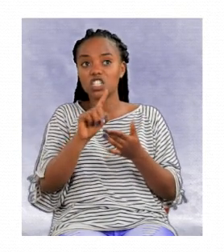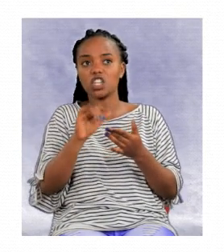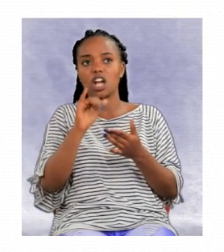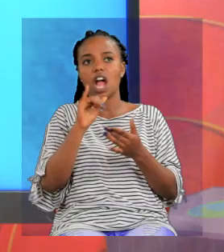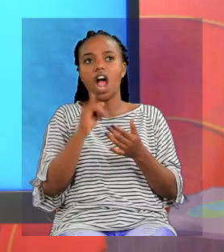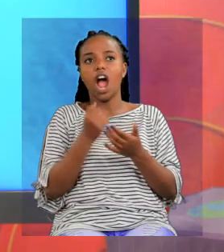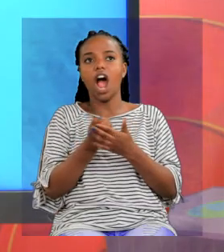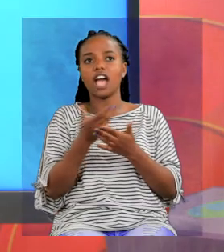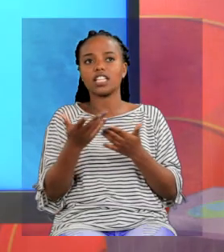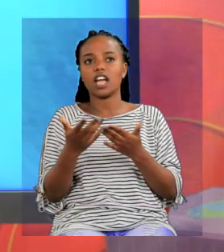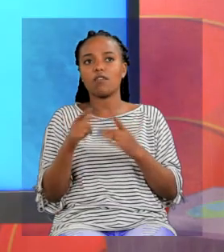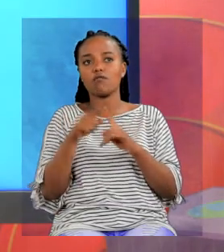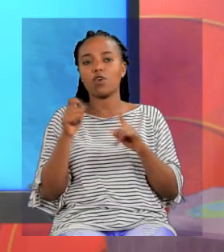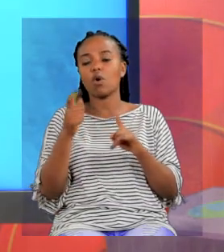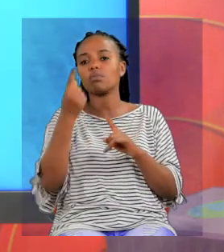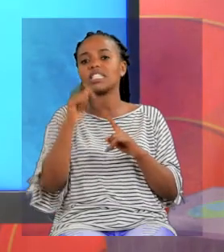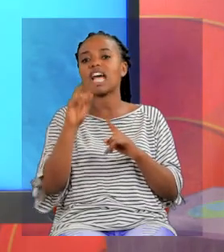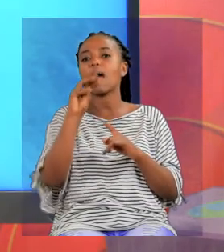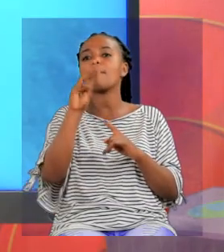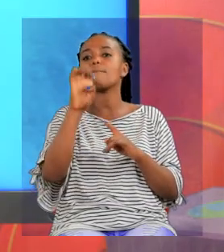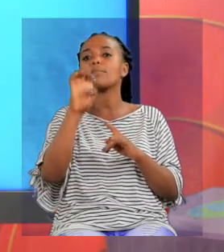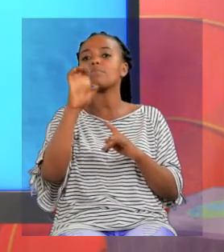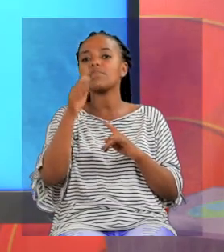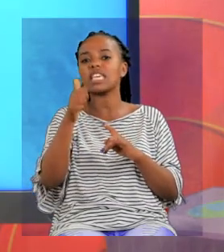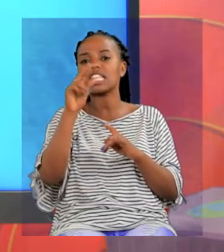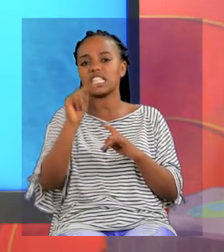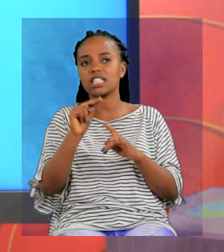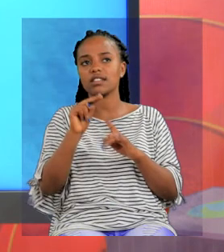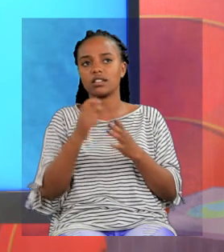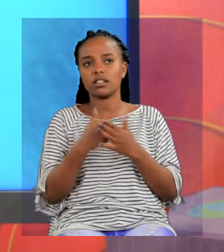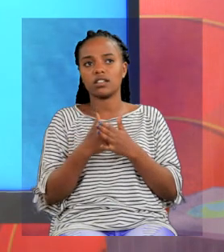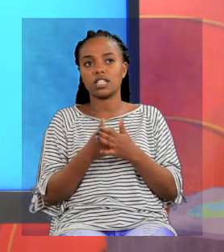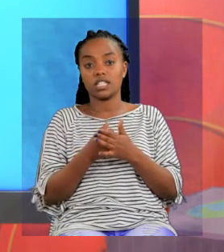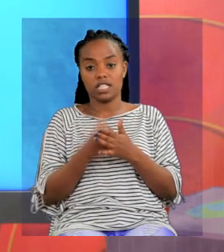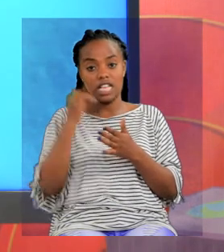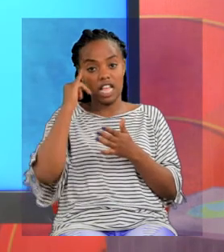mean. Therefore, here if we have